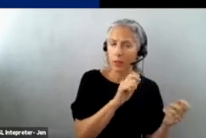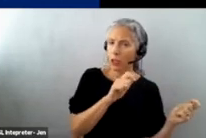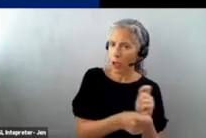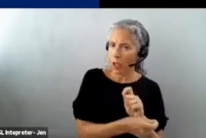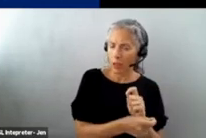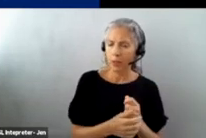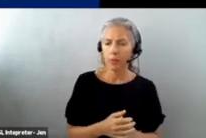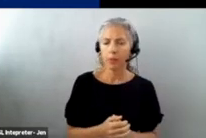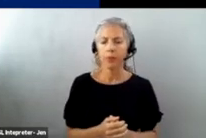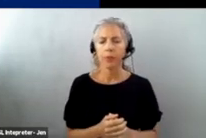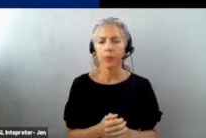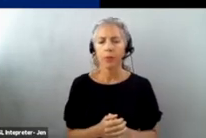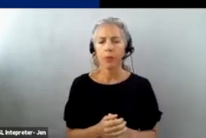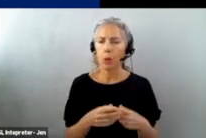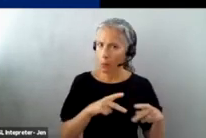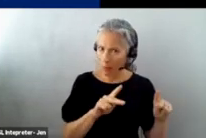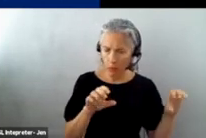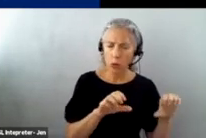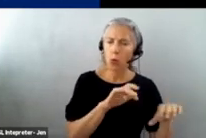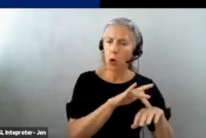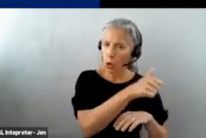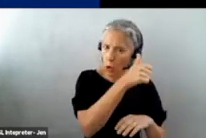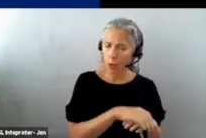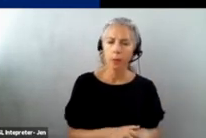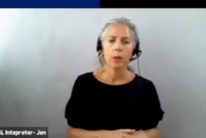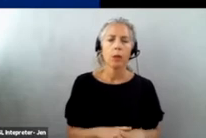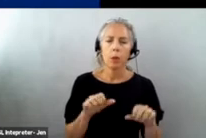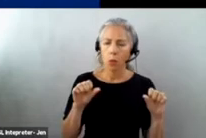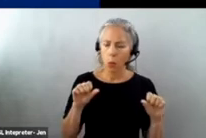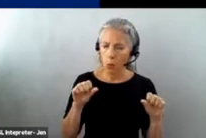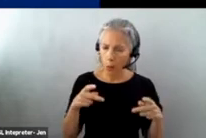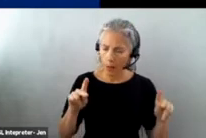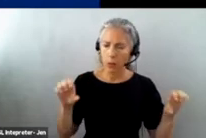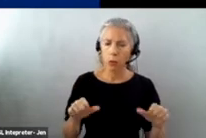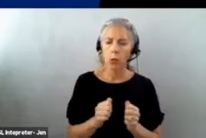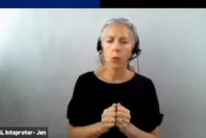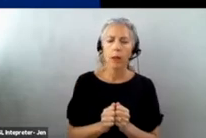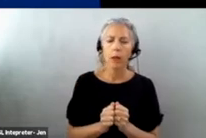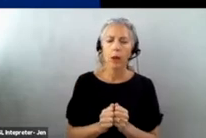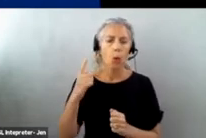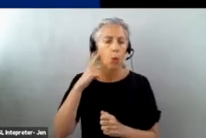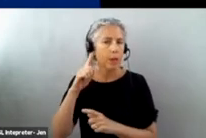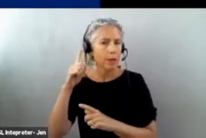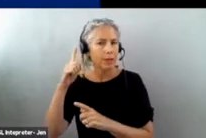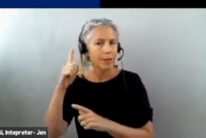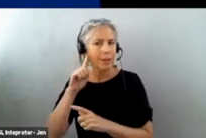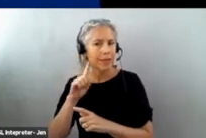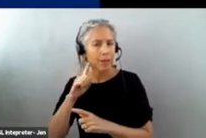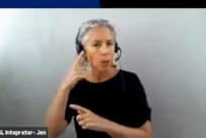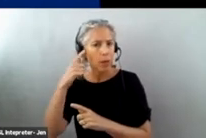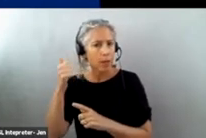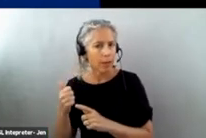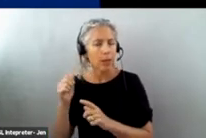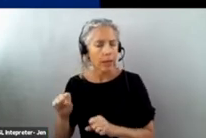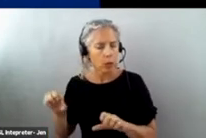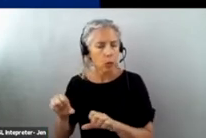changed. We're allowed to do it earlier. We're allowed to do it now with like single-sided deafness. And so I always say, go ahead